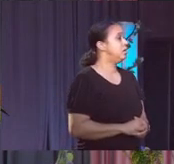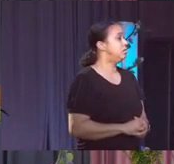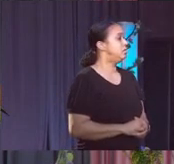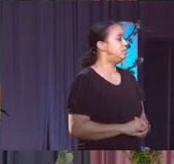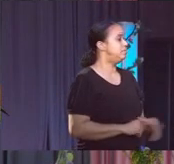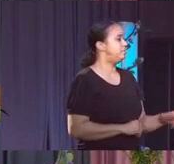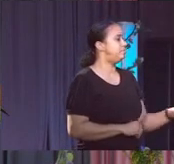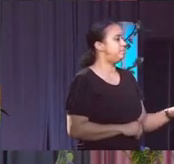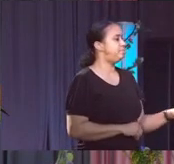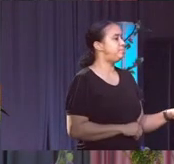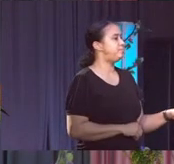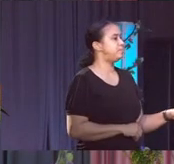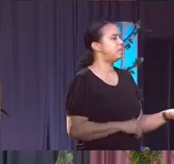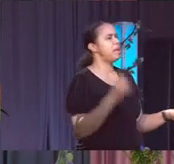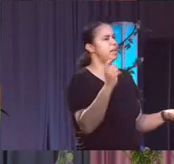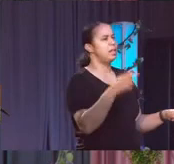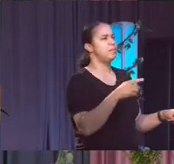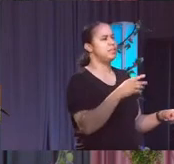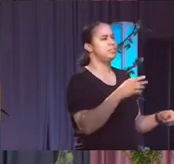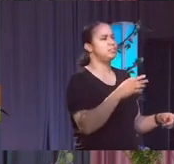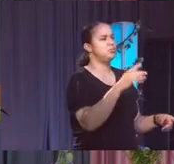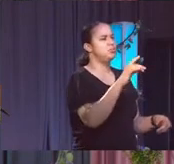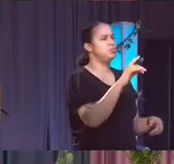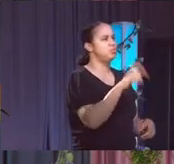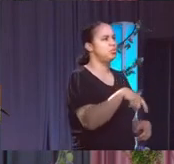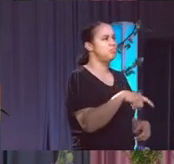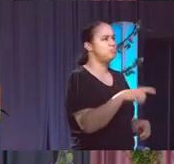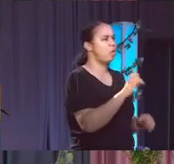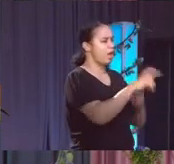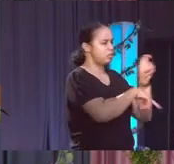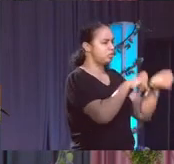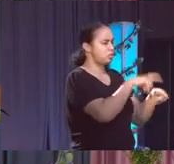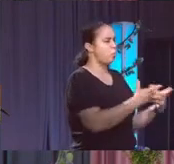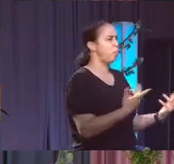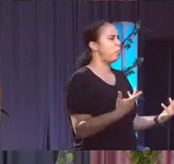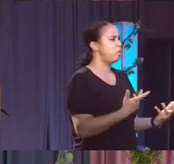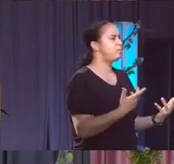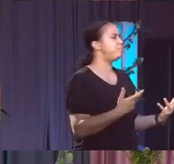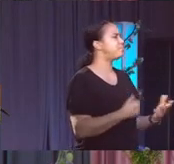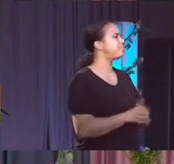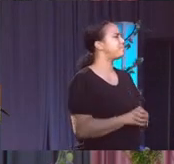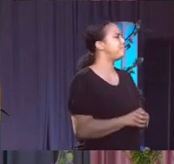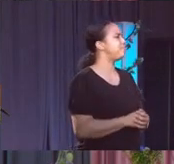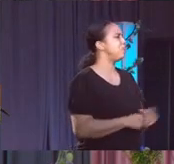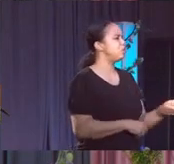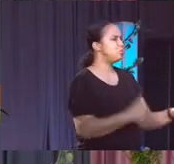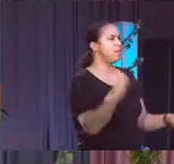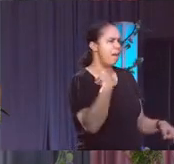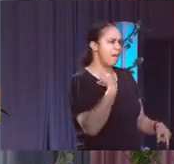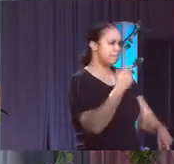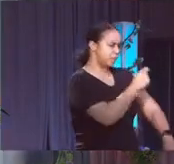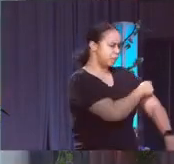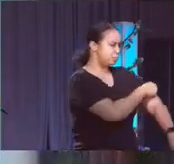let me give you some questions that you should ask or some things you should observe. Like, do they have